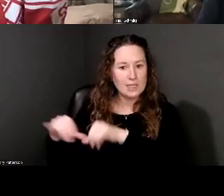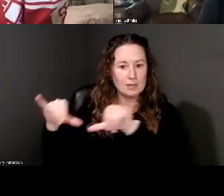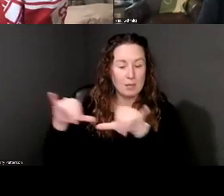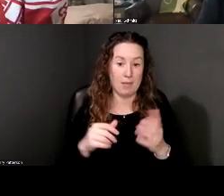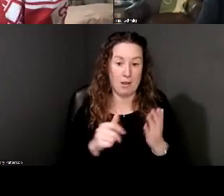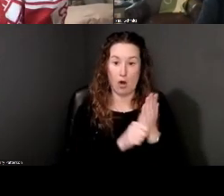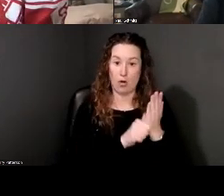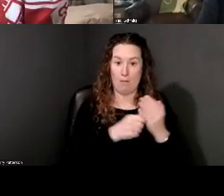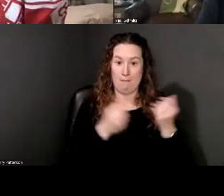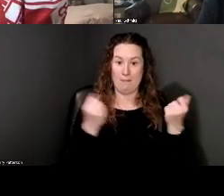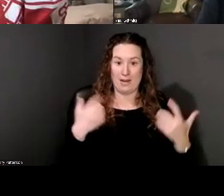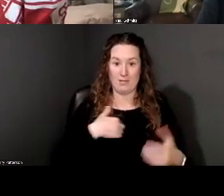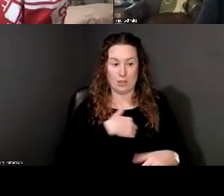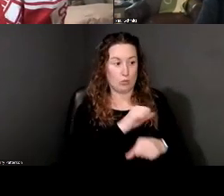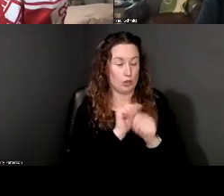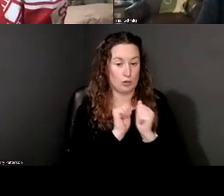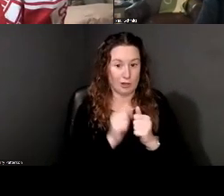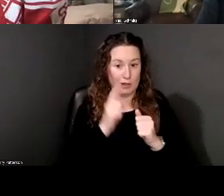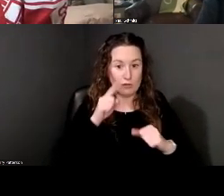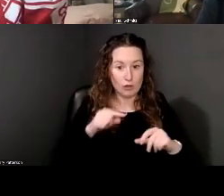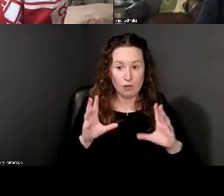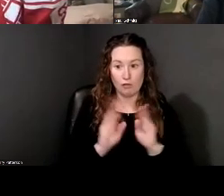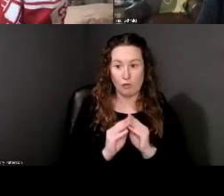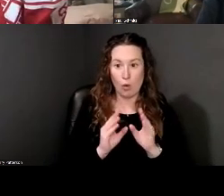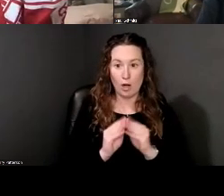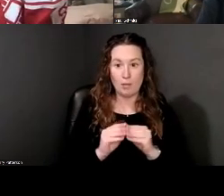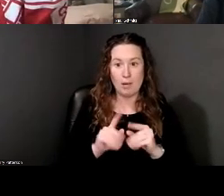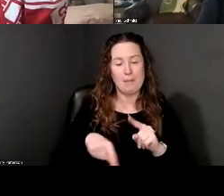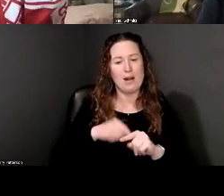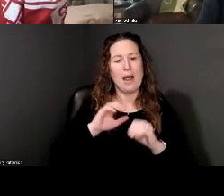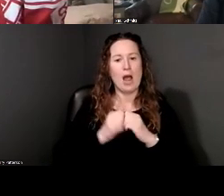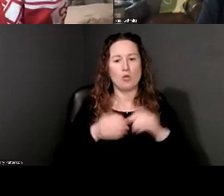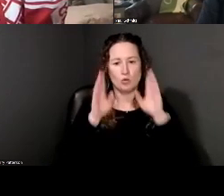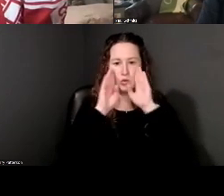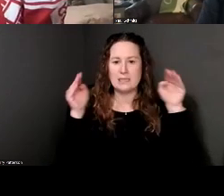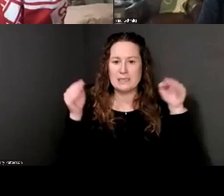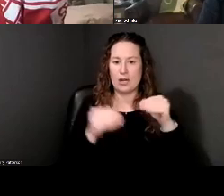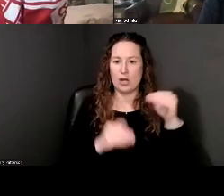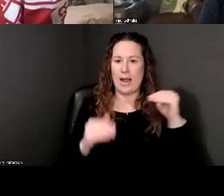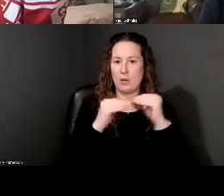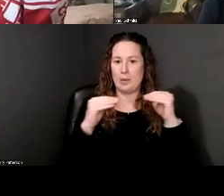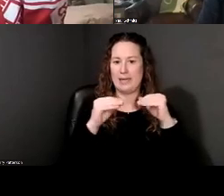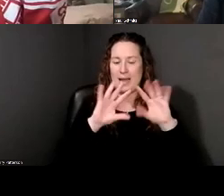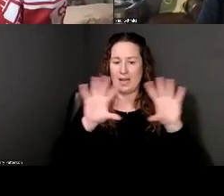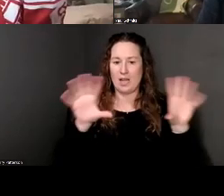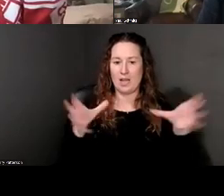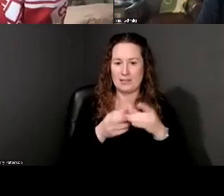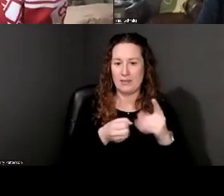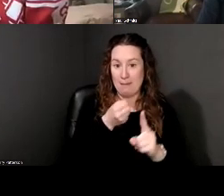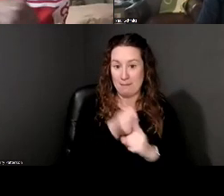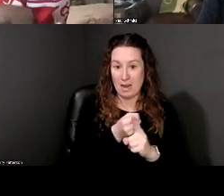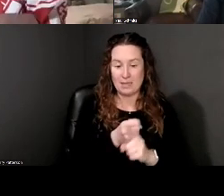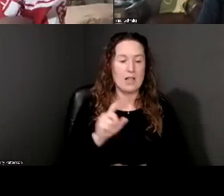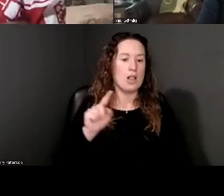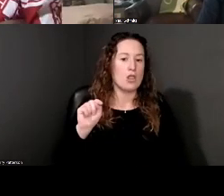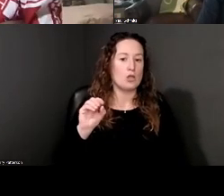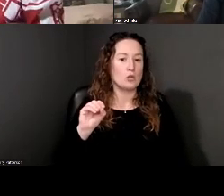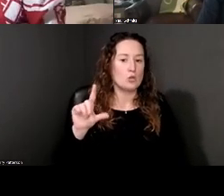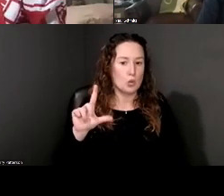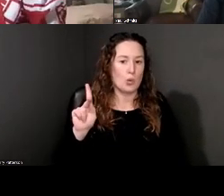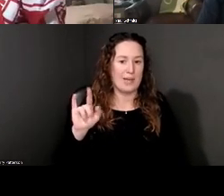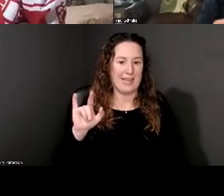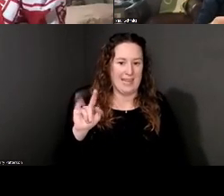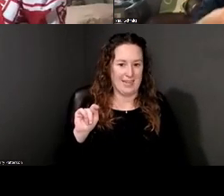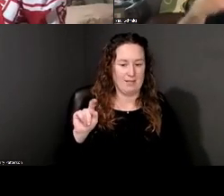us worked on for the forum on centering equity and collective impact, and the toolkit that collective impact efforts can